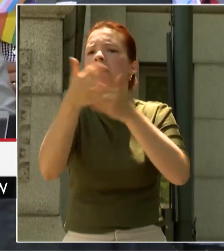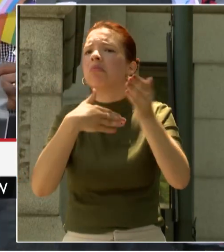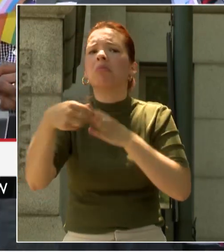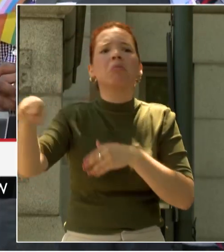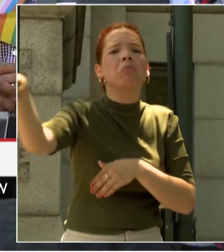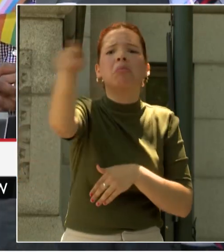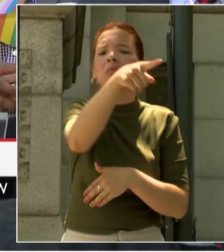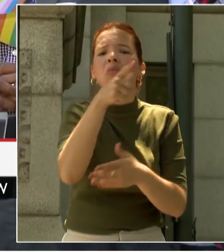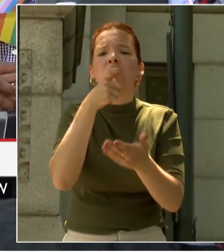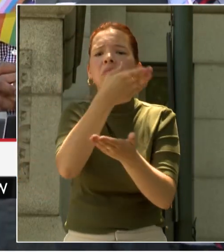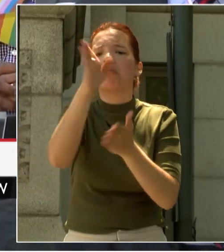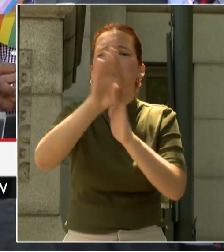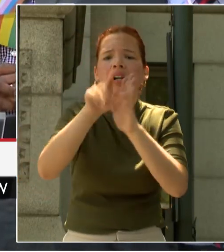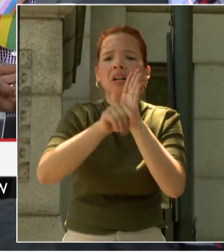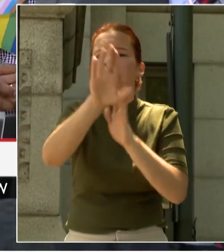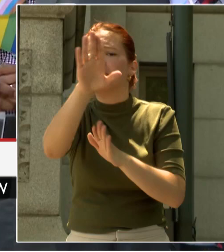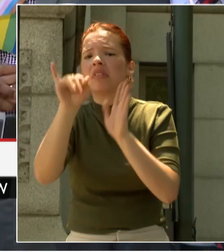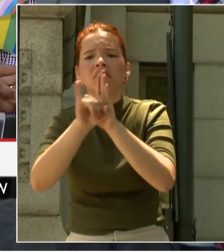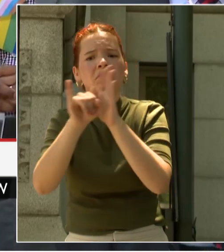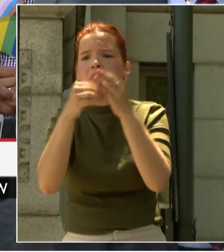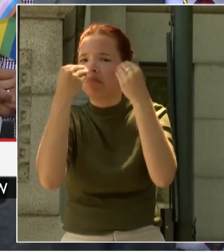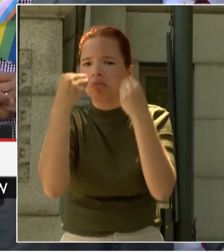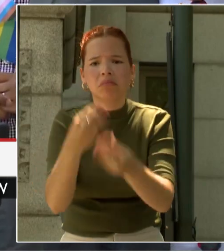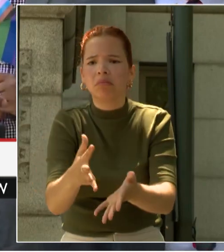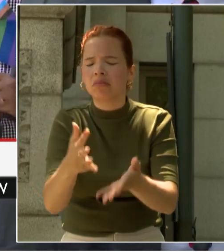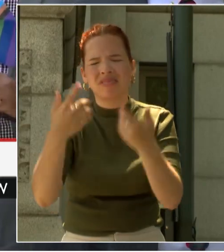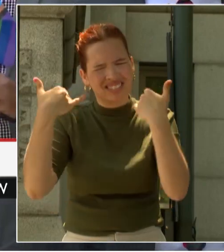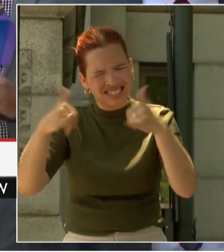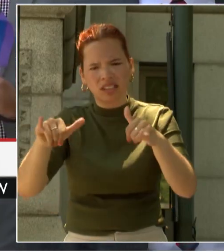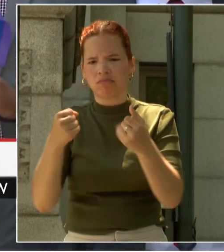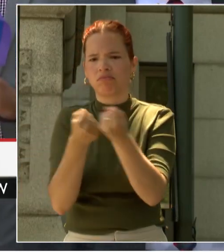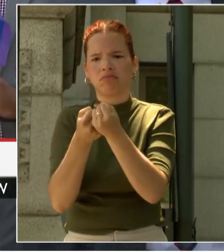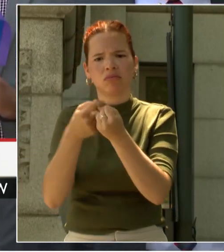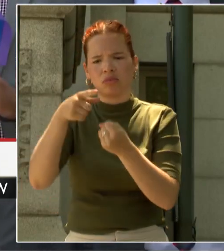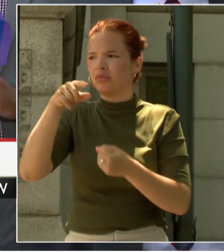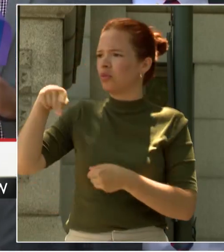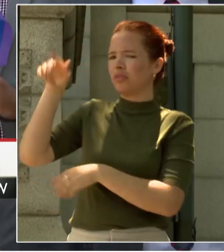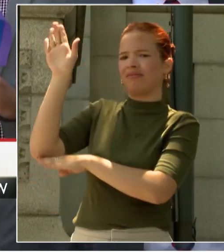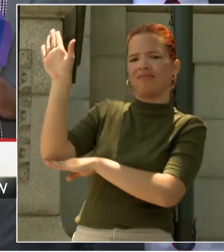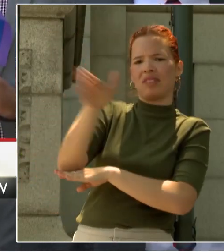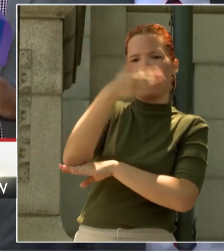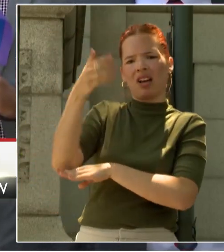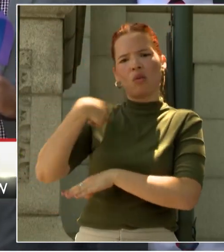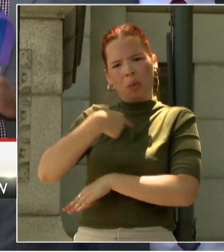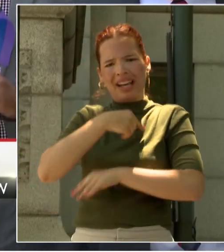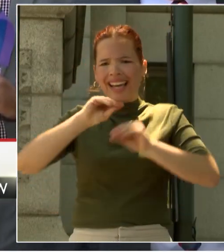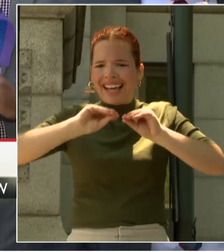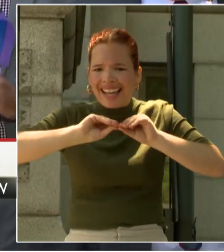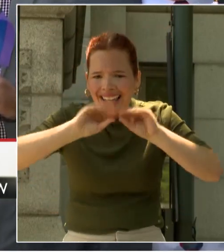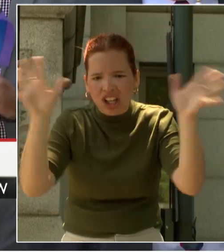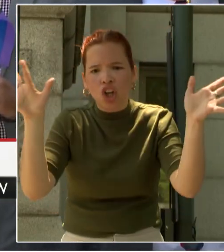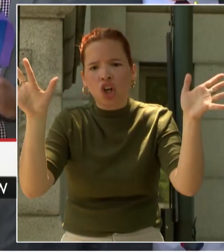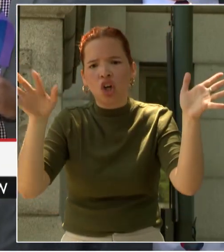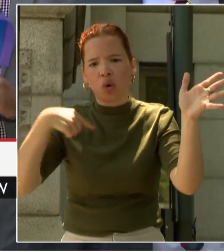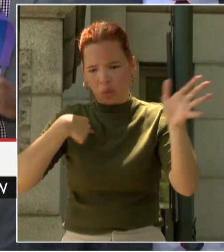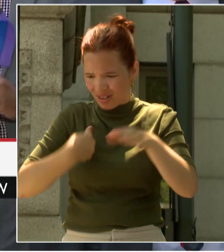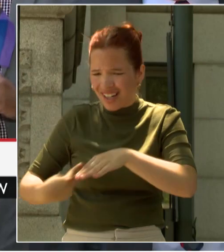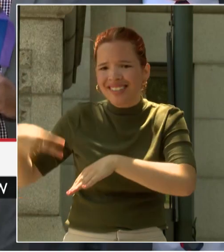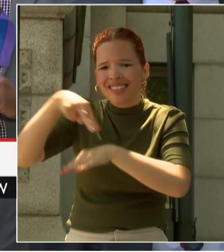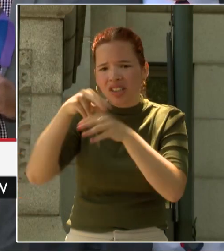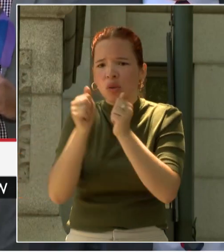identify. We raise this flag as a city to make it clear where we stand. You, young gay man, are welcome